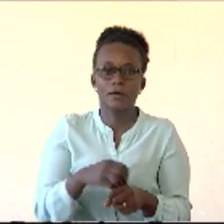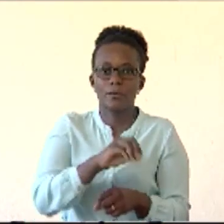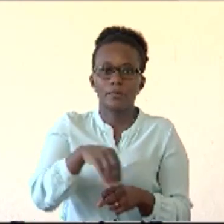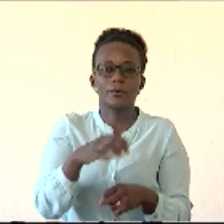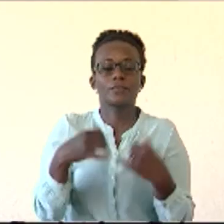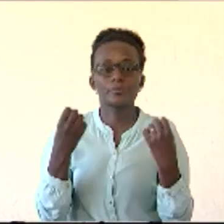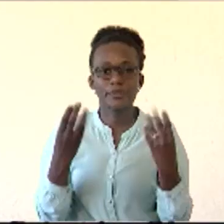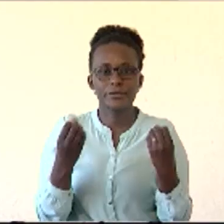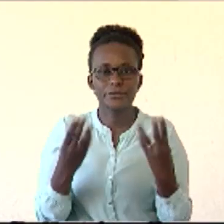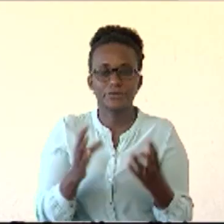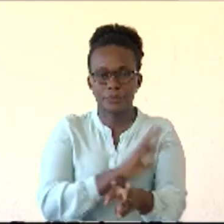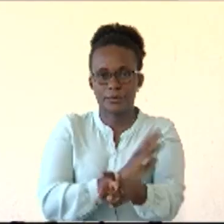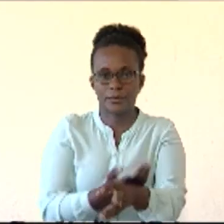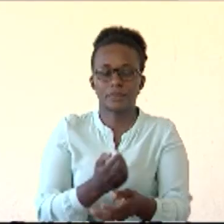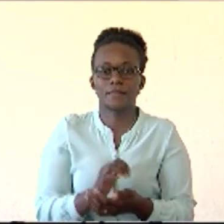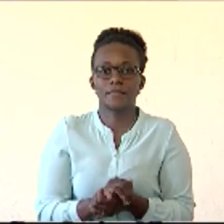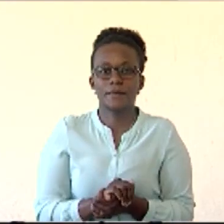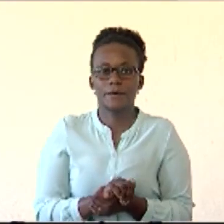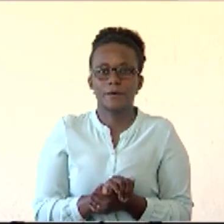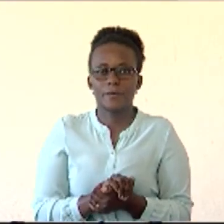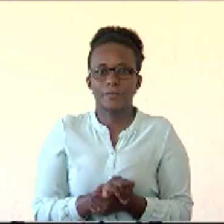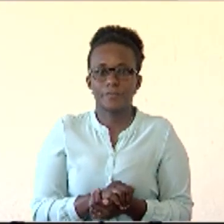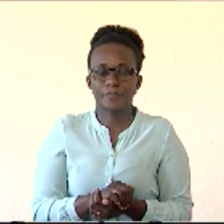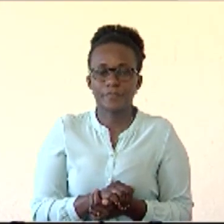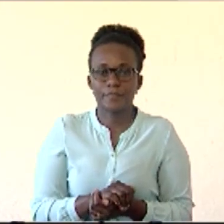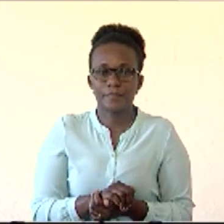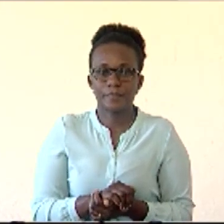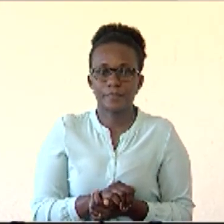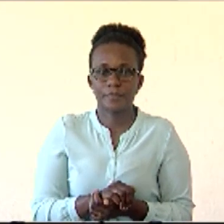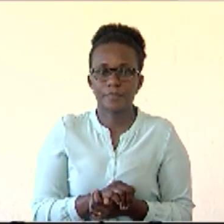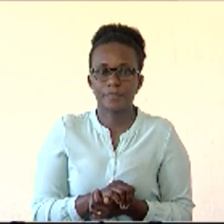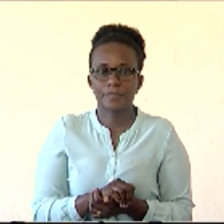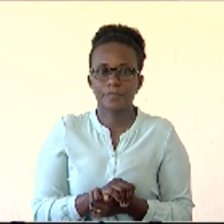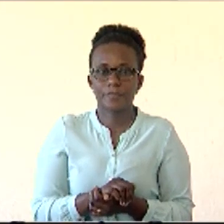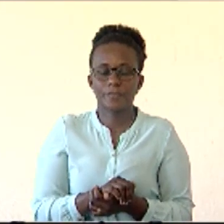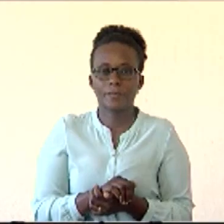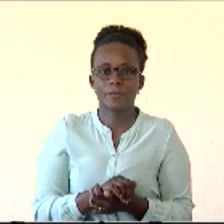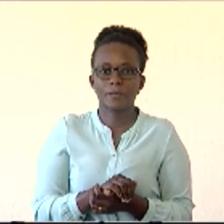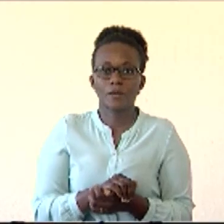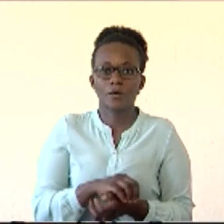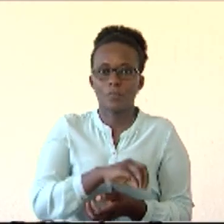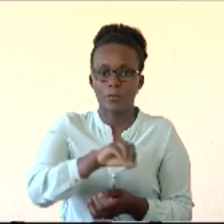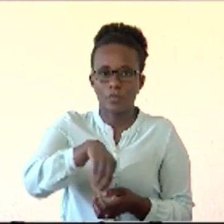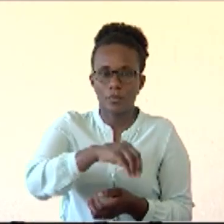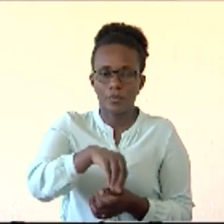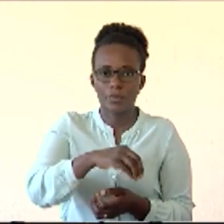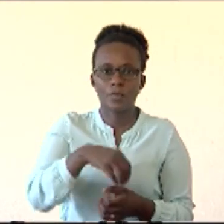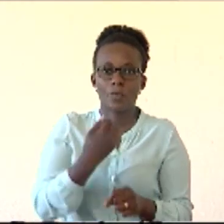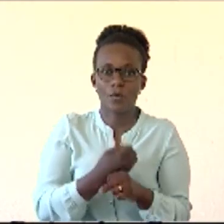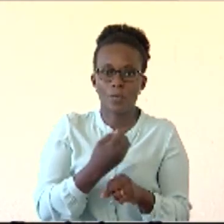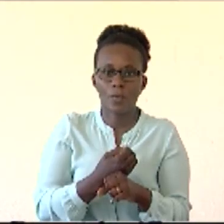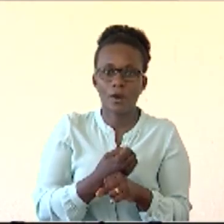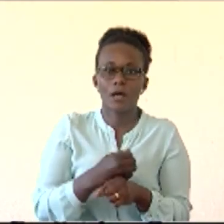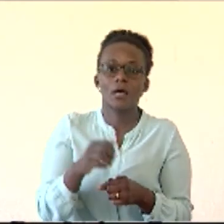soap. So this is the diaphragm that is used in the production of